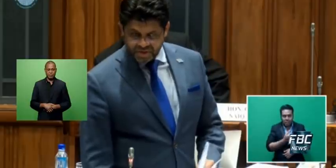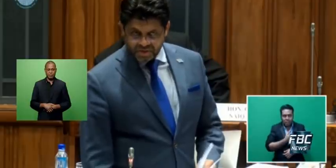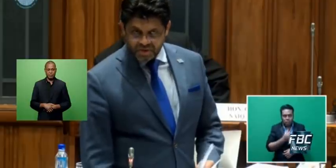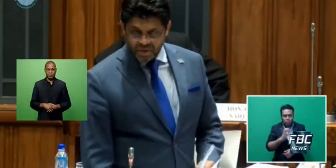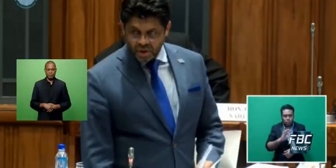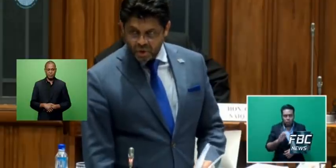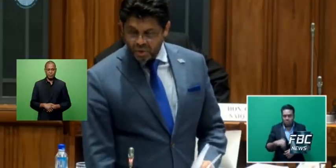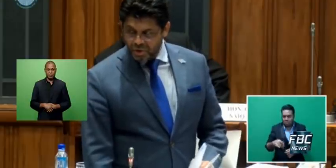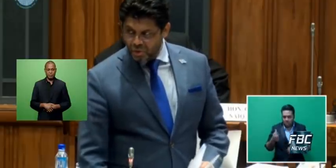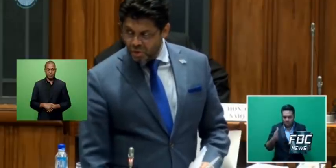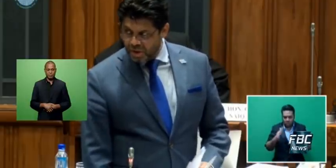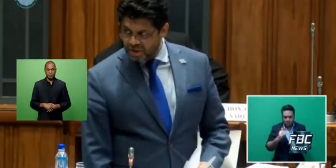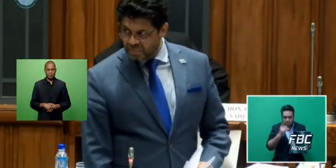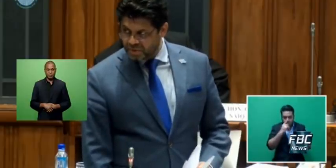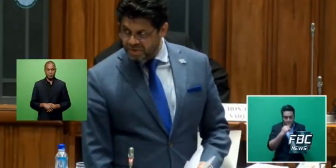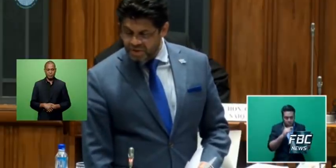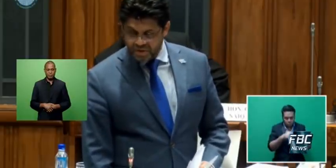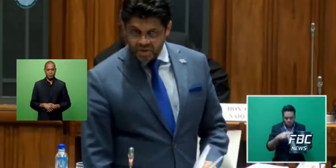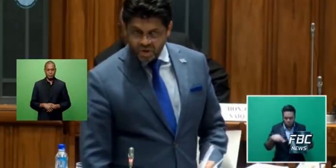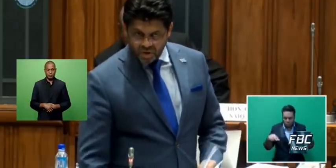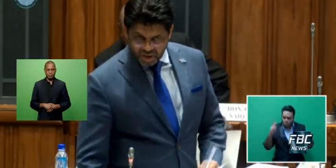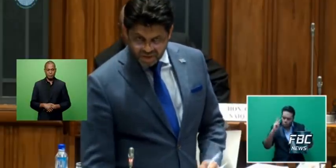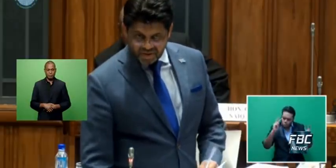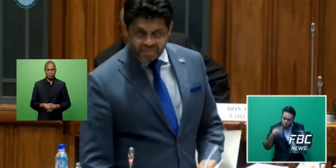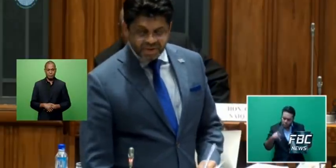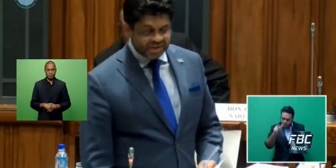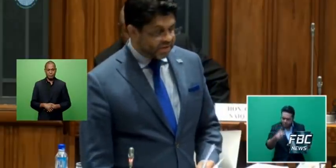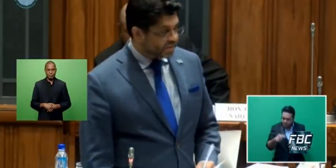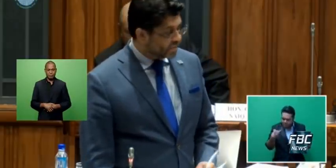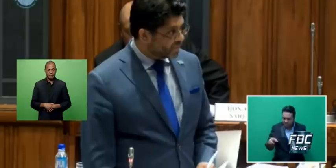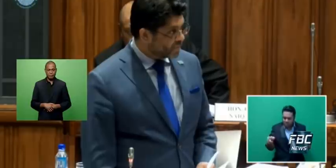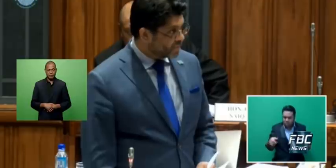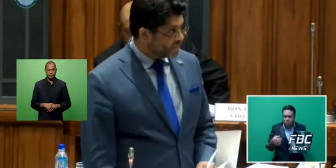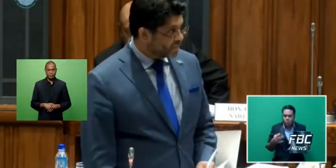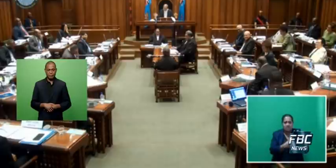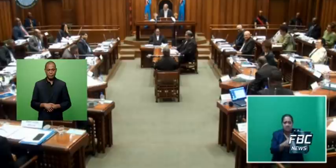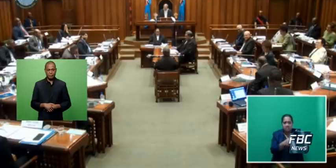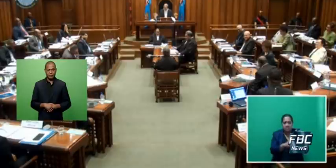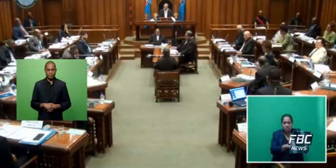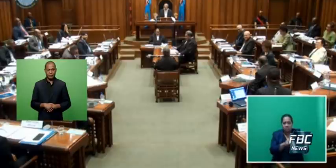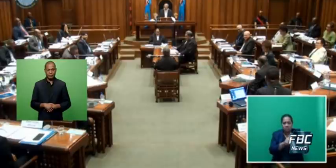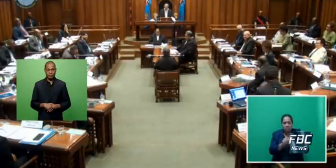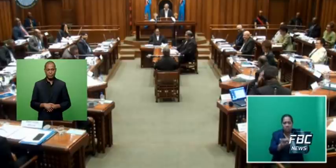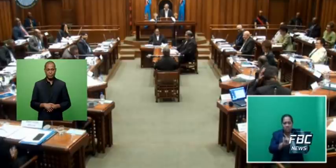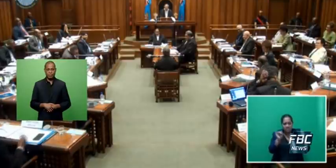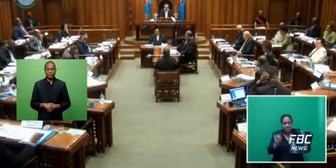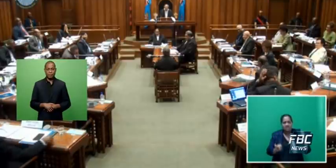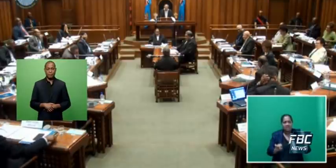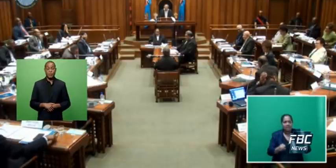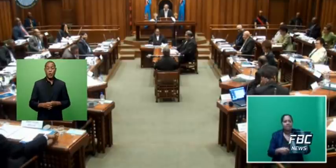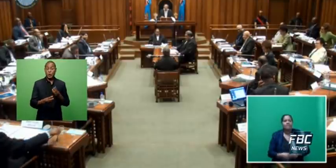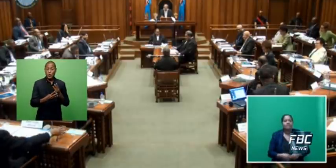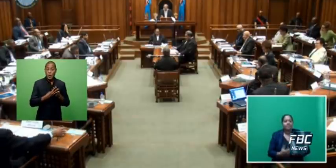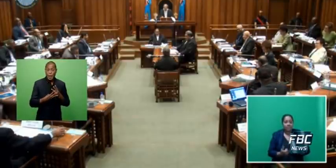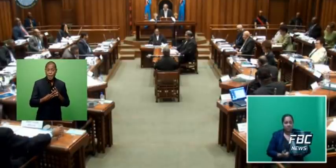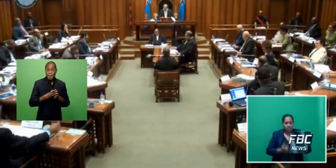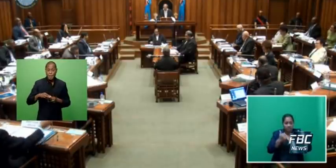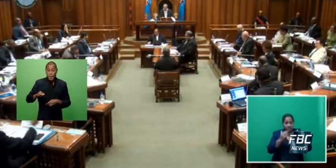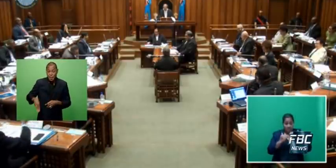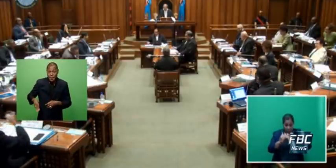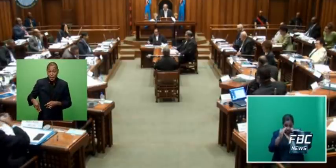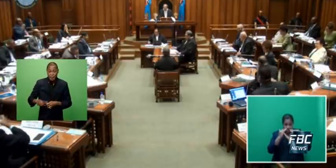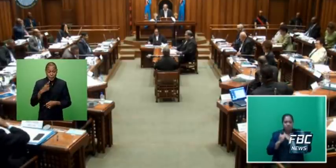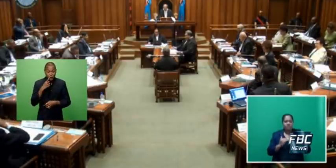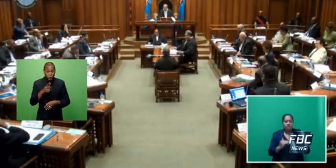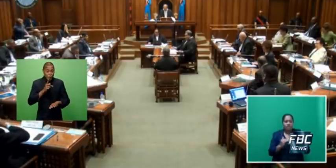determined by assessors who are going to look at the person on an ethnic basis. Sudelpa MP Tanya Wanganika told Parliament